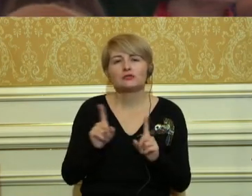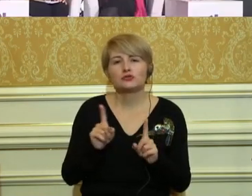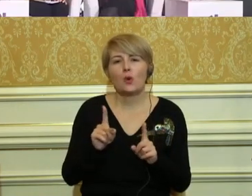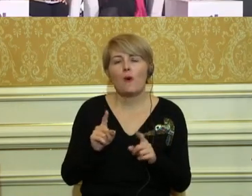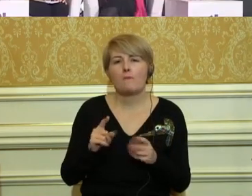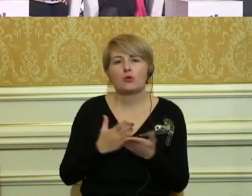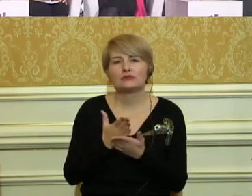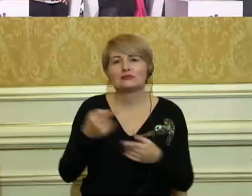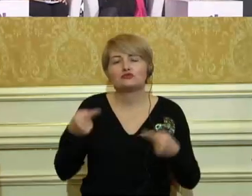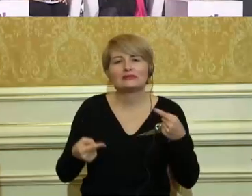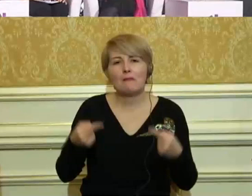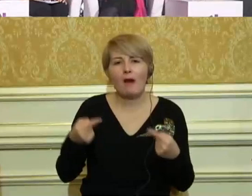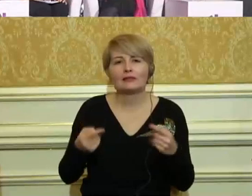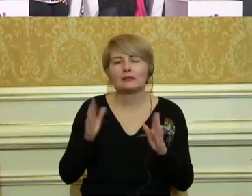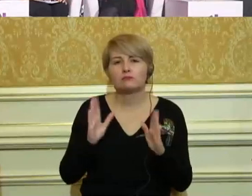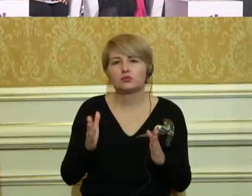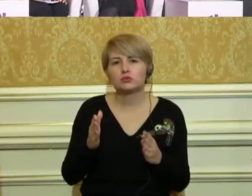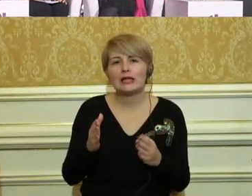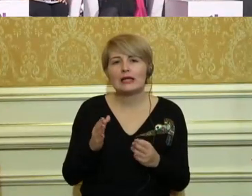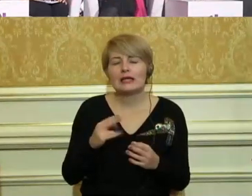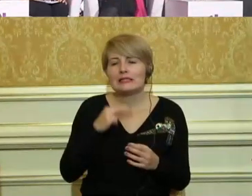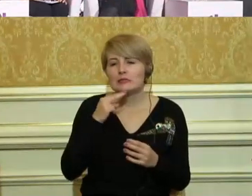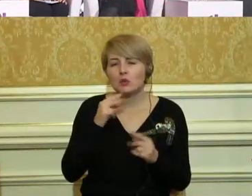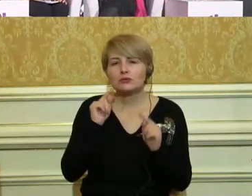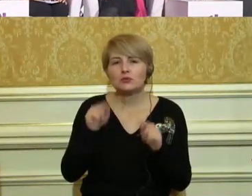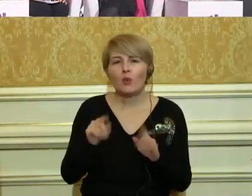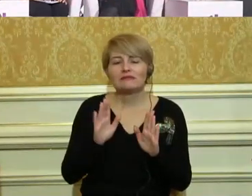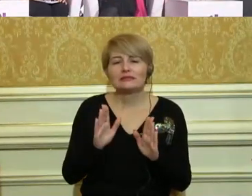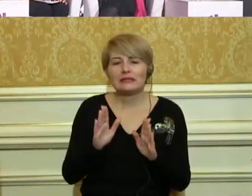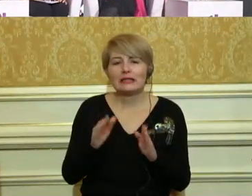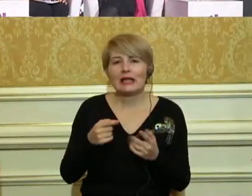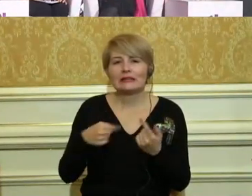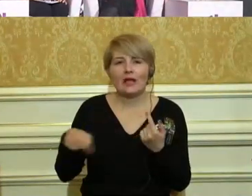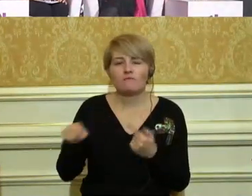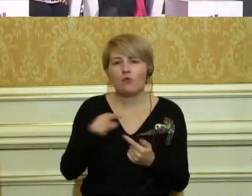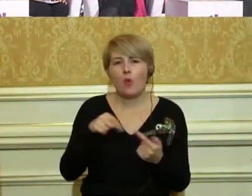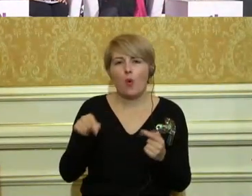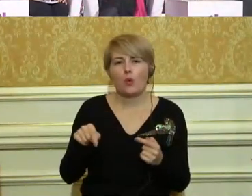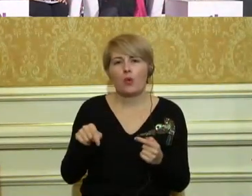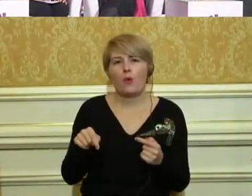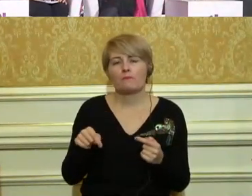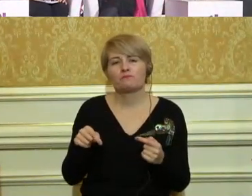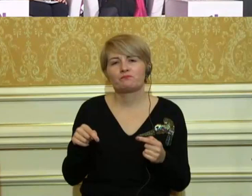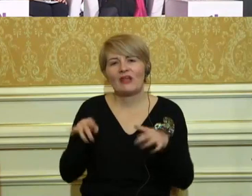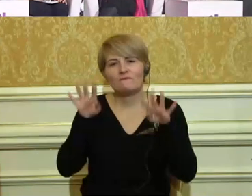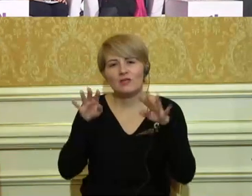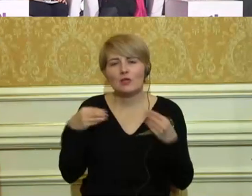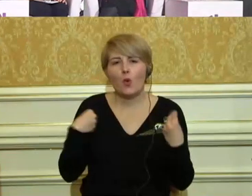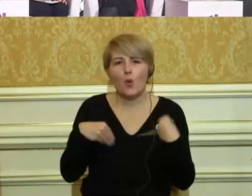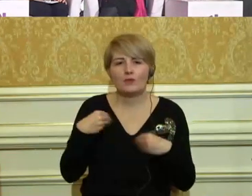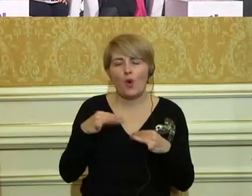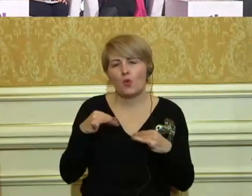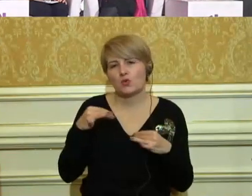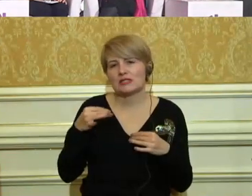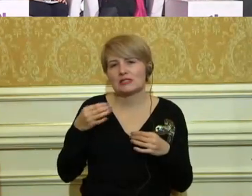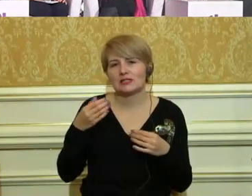be around eyelashes, around clothes, and around hairdress. And I think that